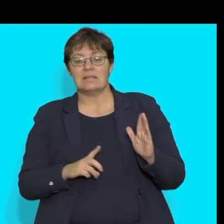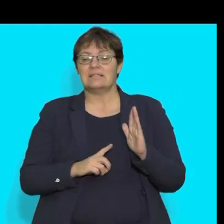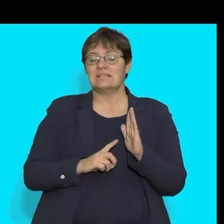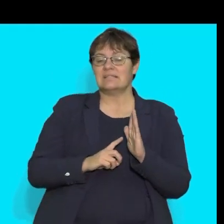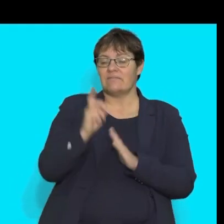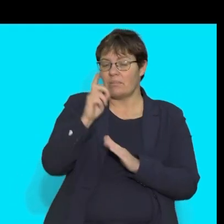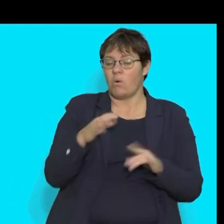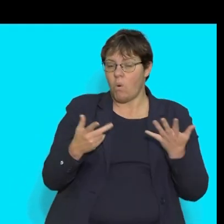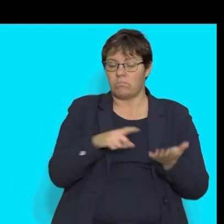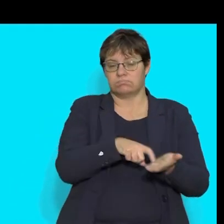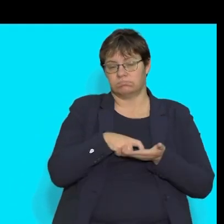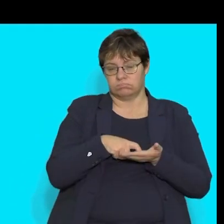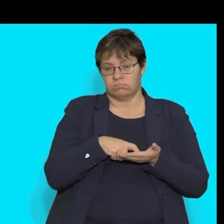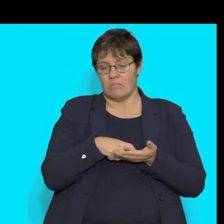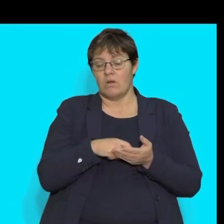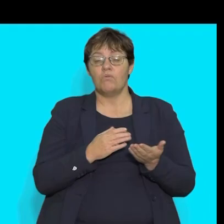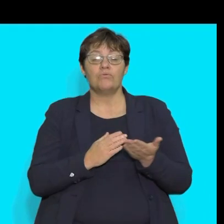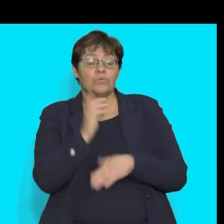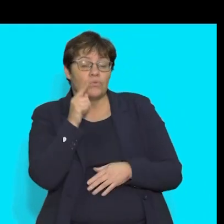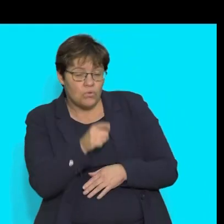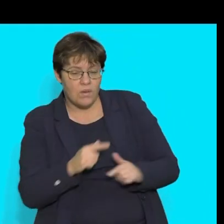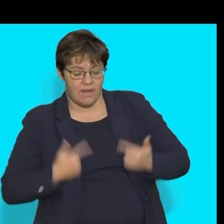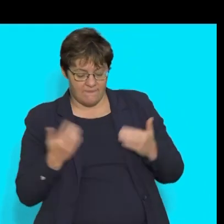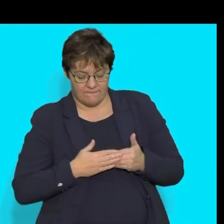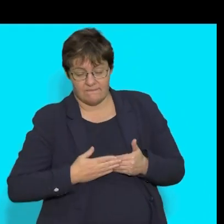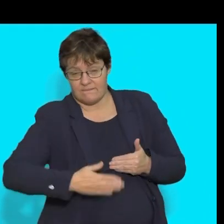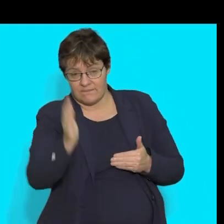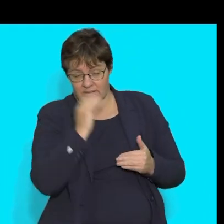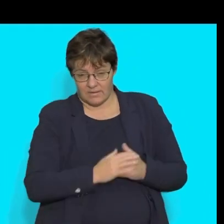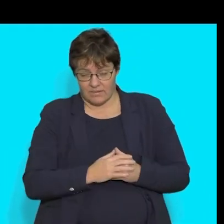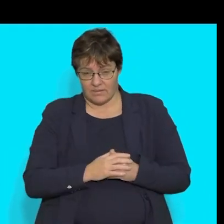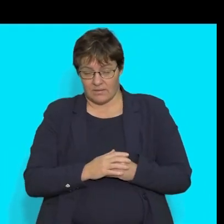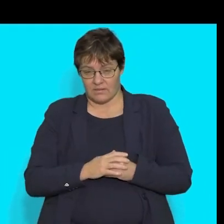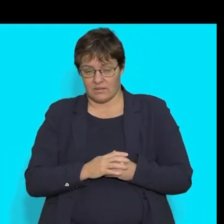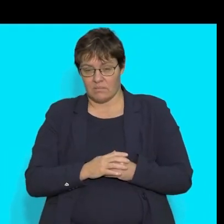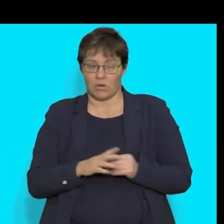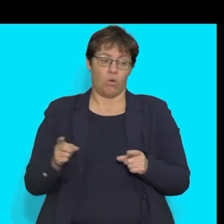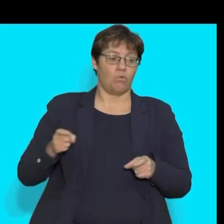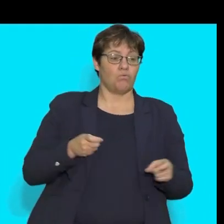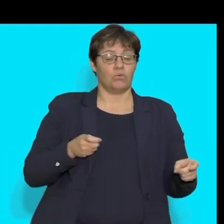develops or is acquired through the course of its lifetime, and